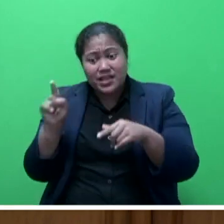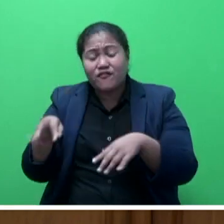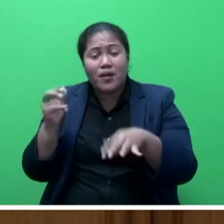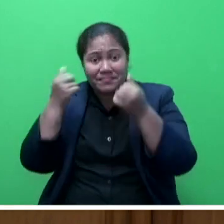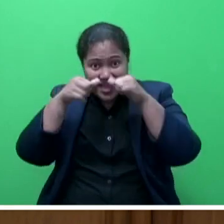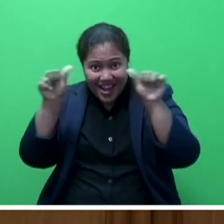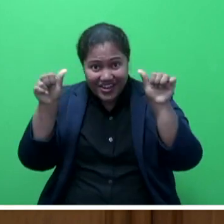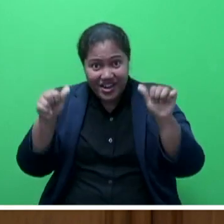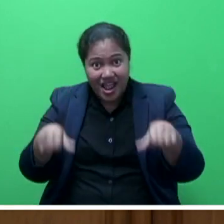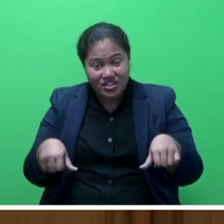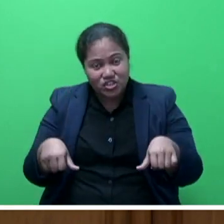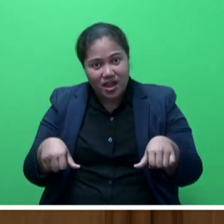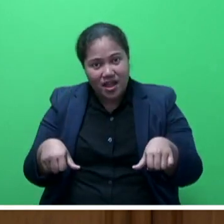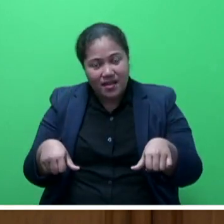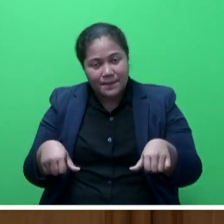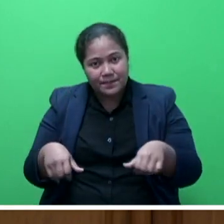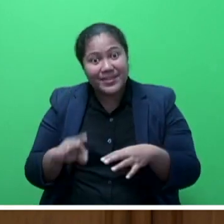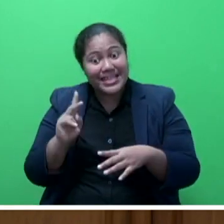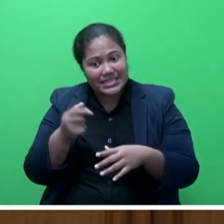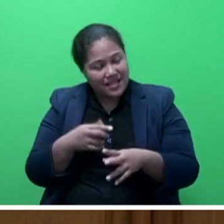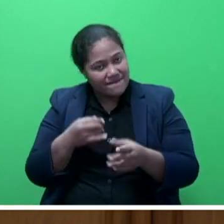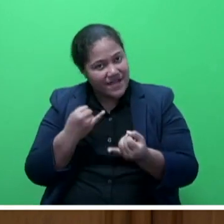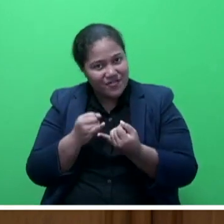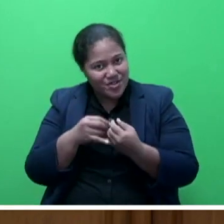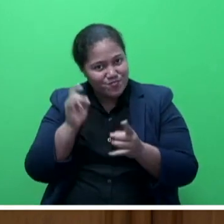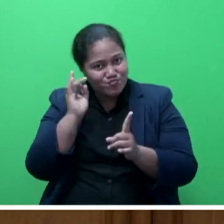key parts of the initiative.